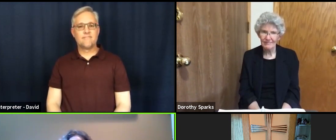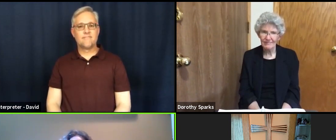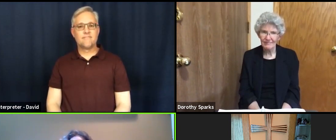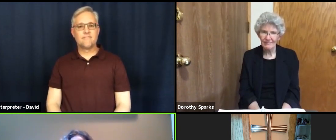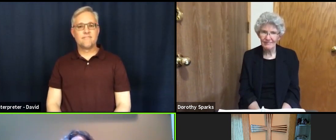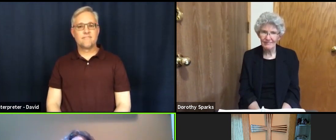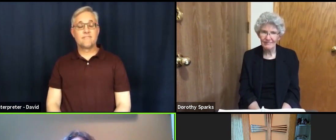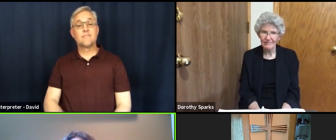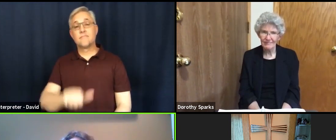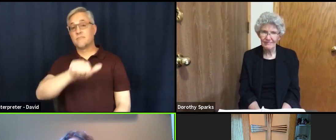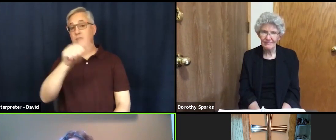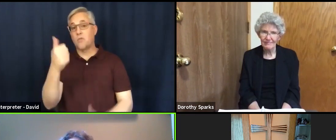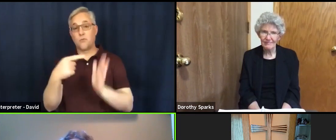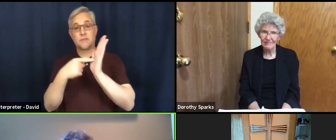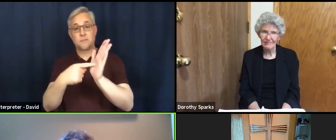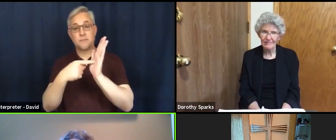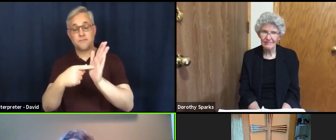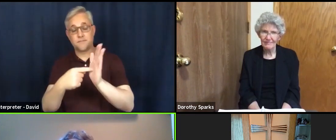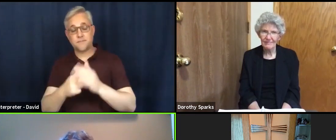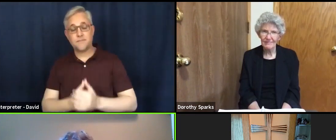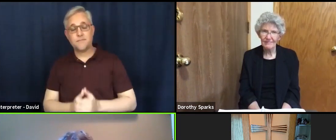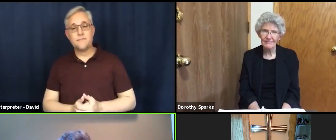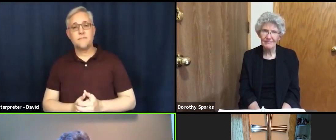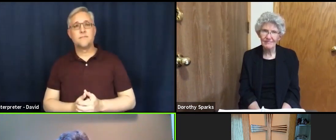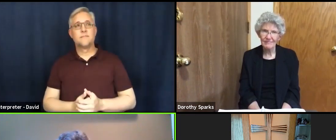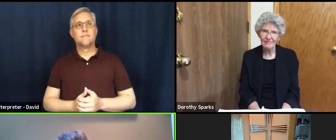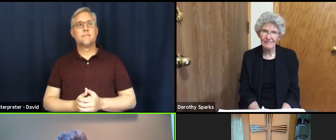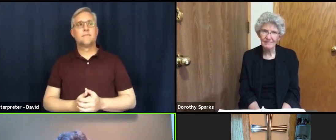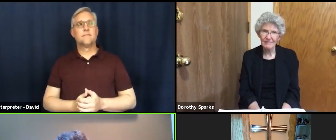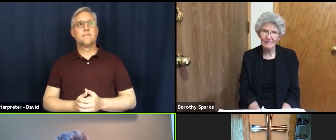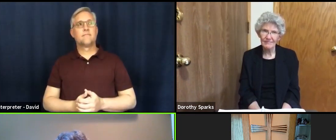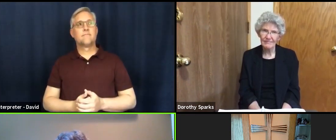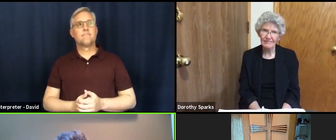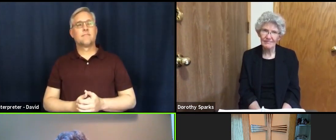Another example of how